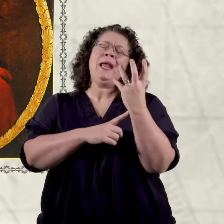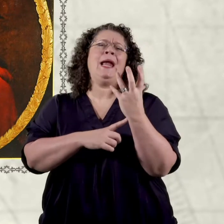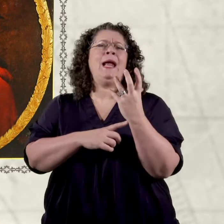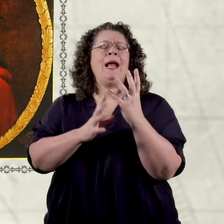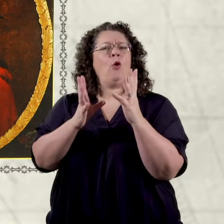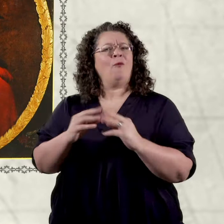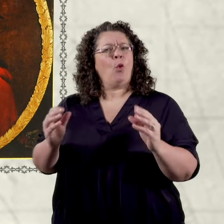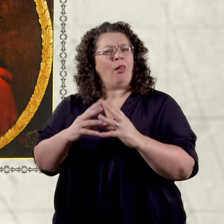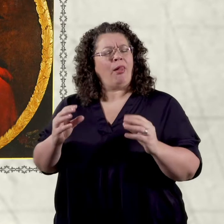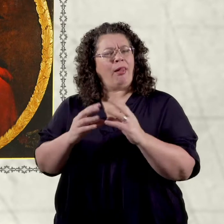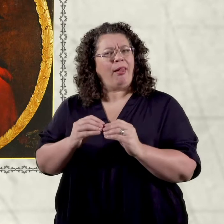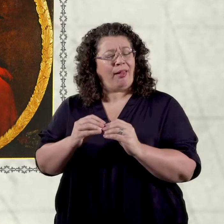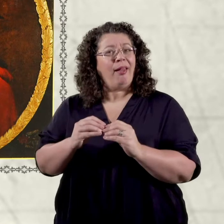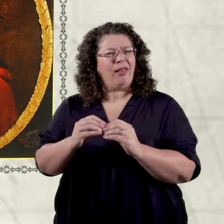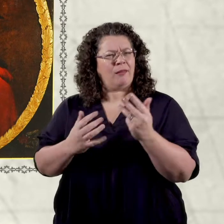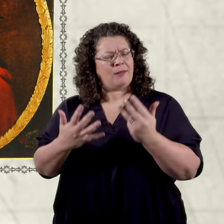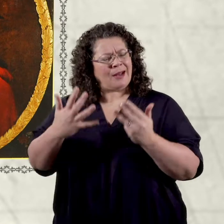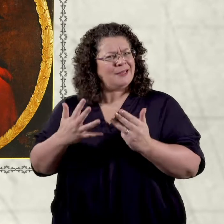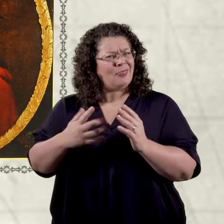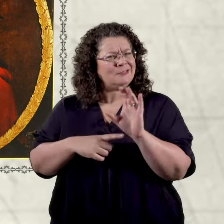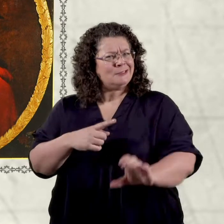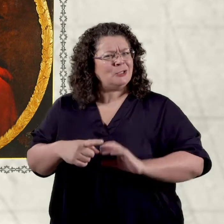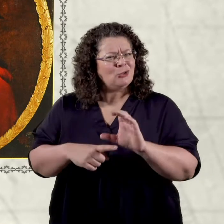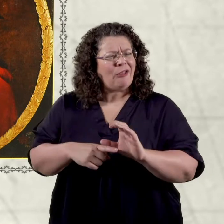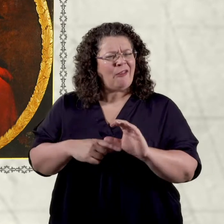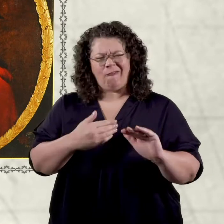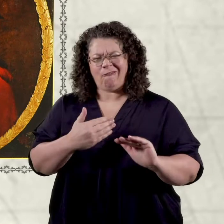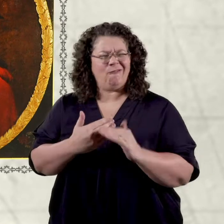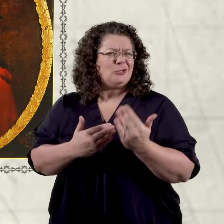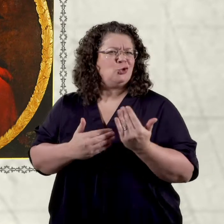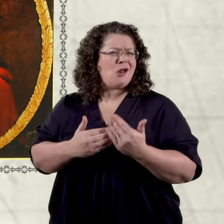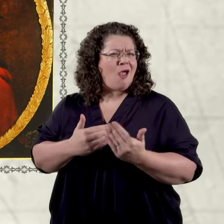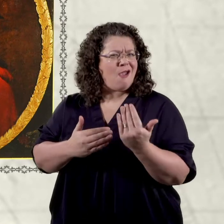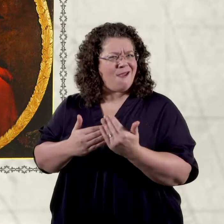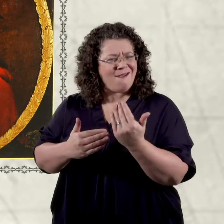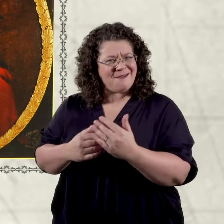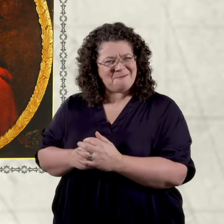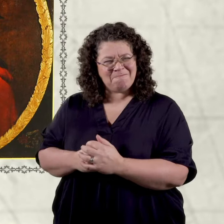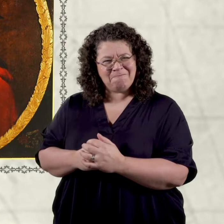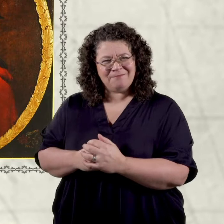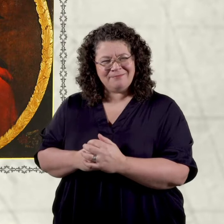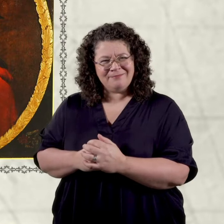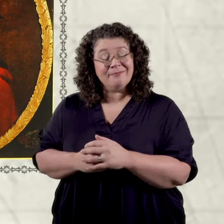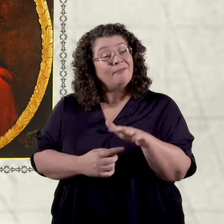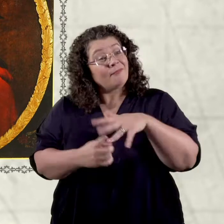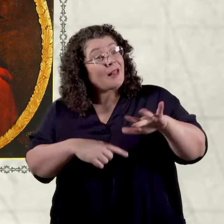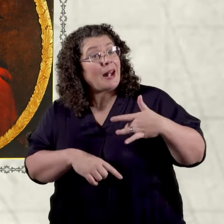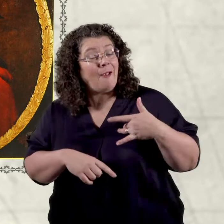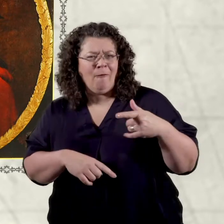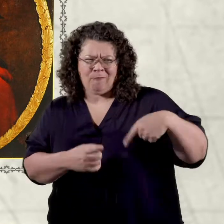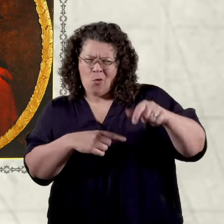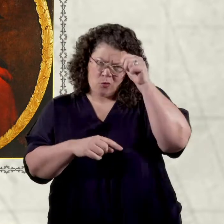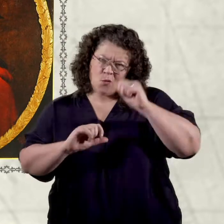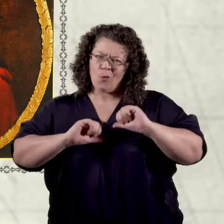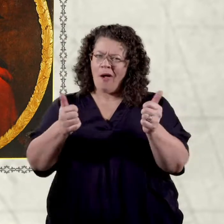I'm the Queen of Wool, aka the 19th century fashionista. I'm quite